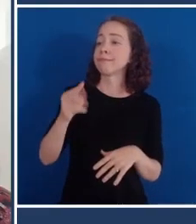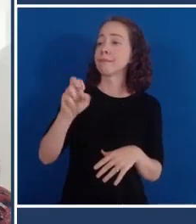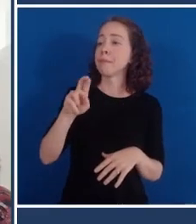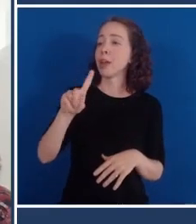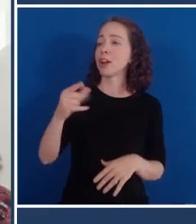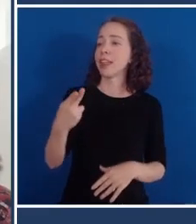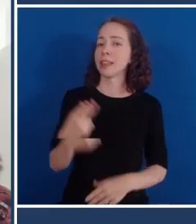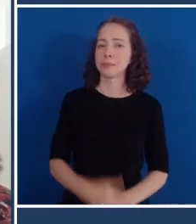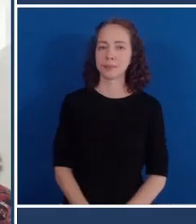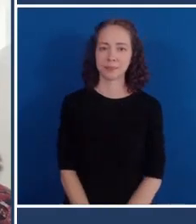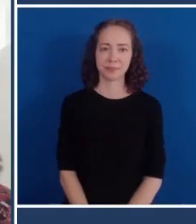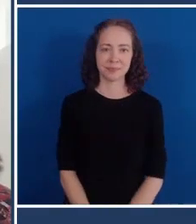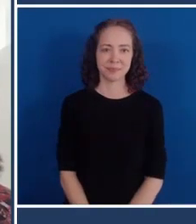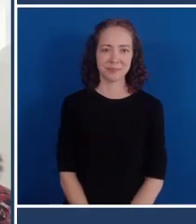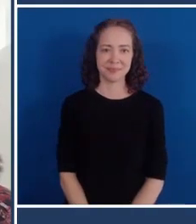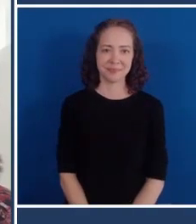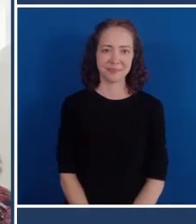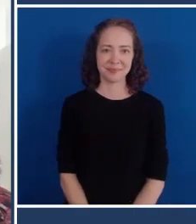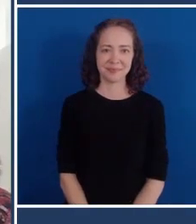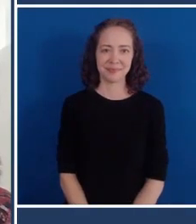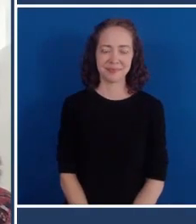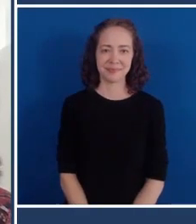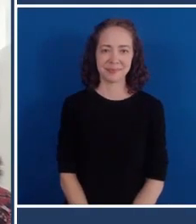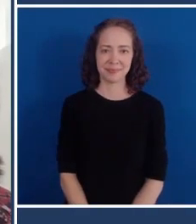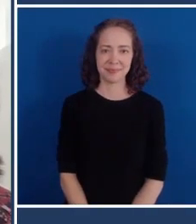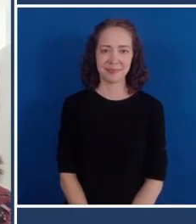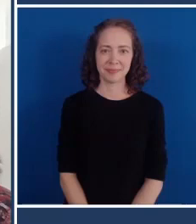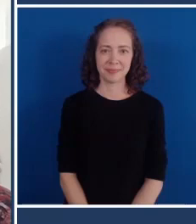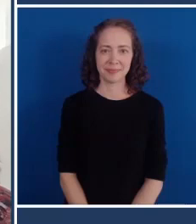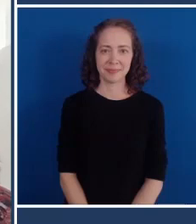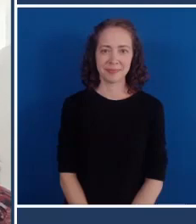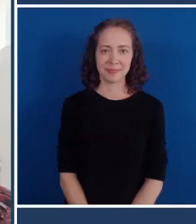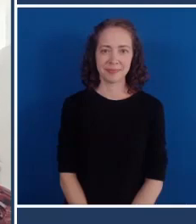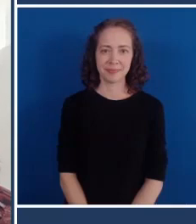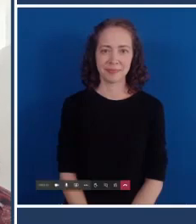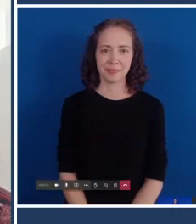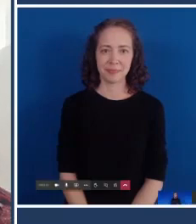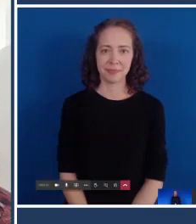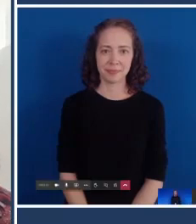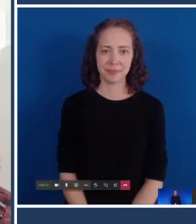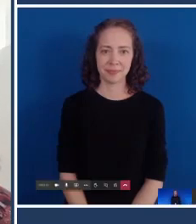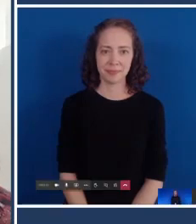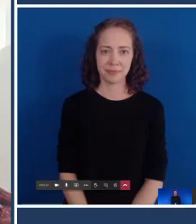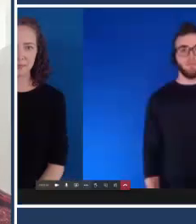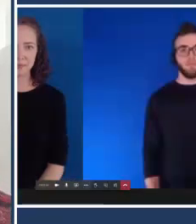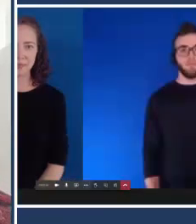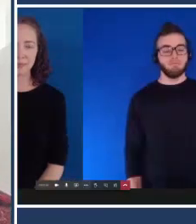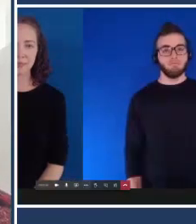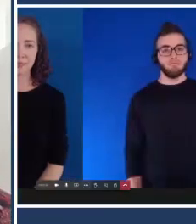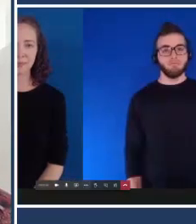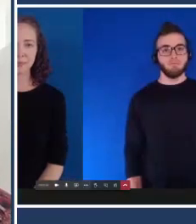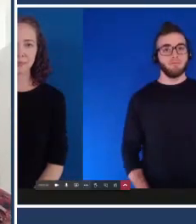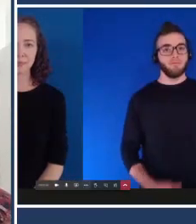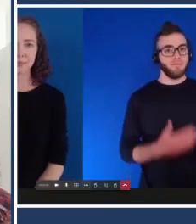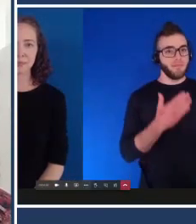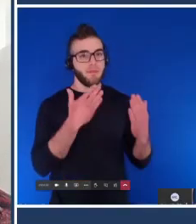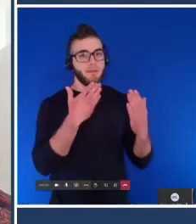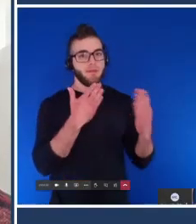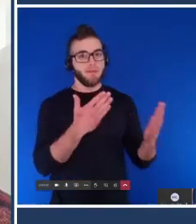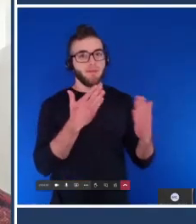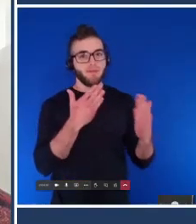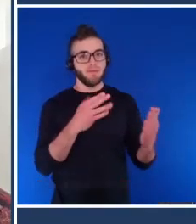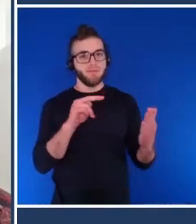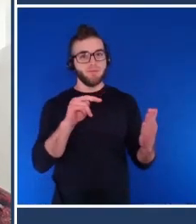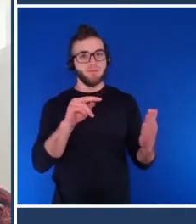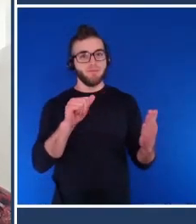Thank you so much, Natasha. My name is Meredith Ringel, and I lead the Ability team within